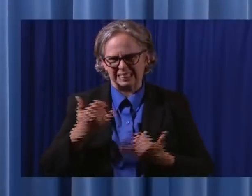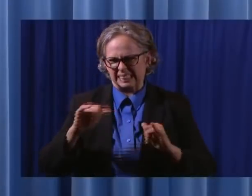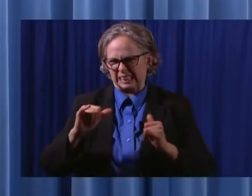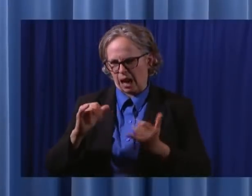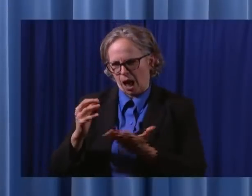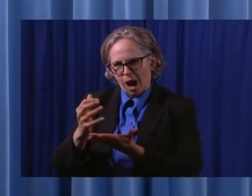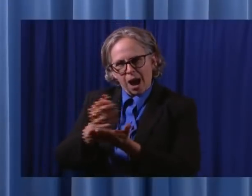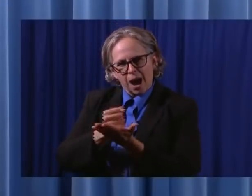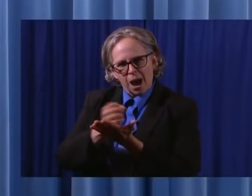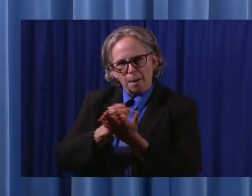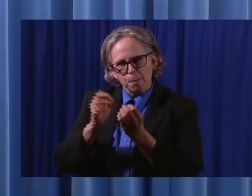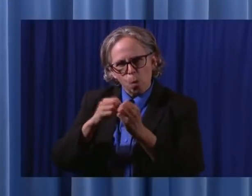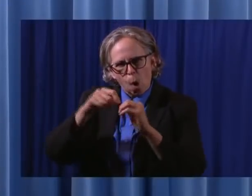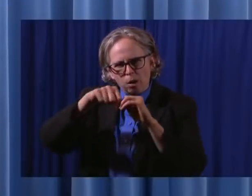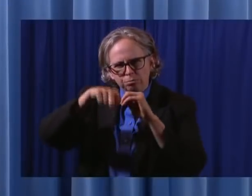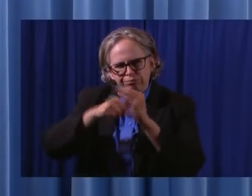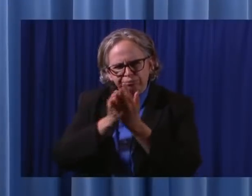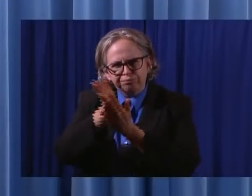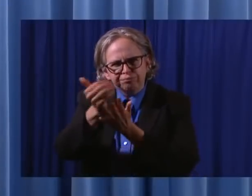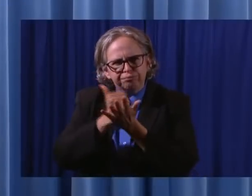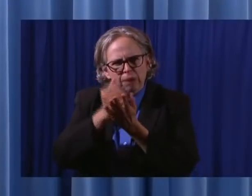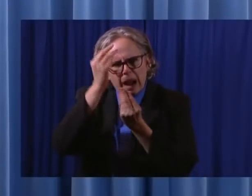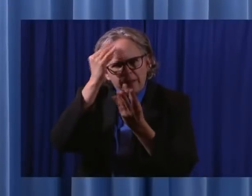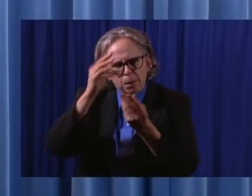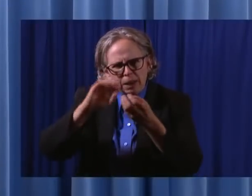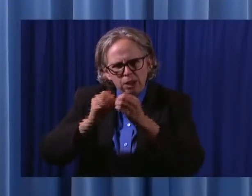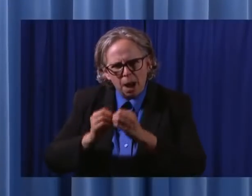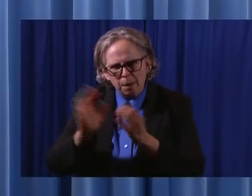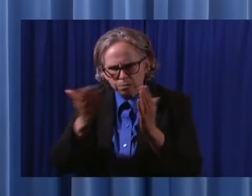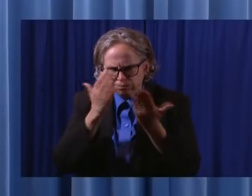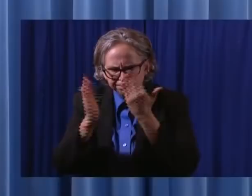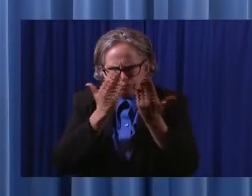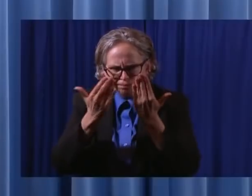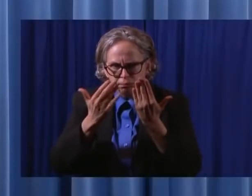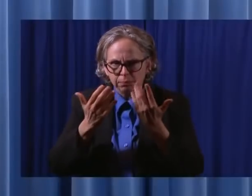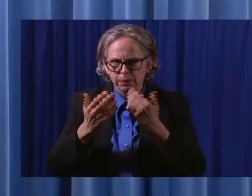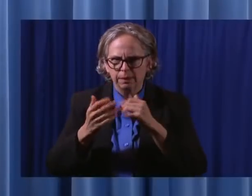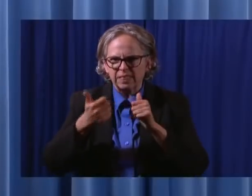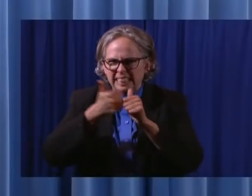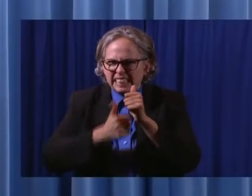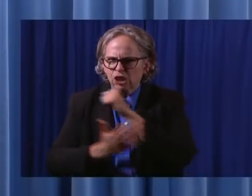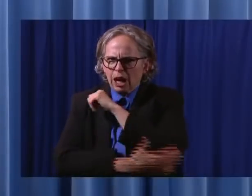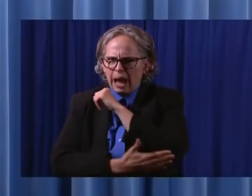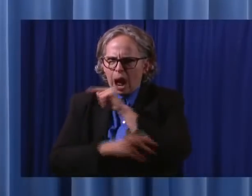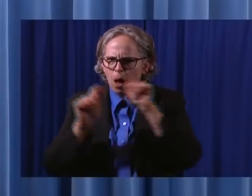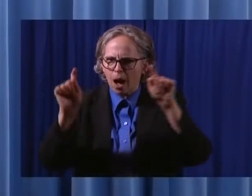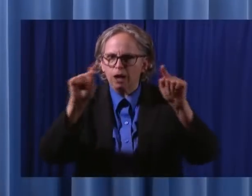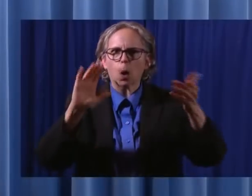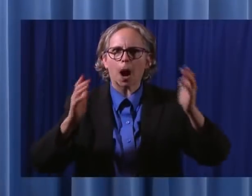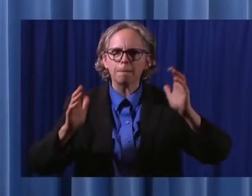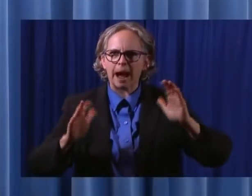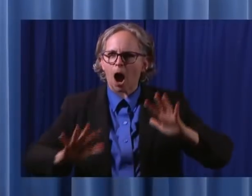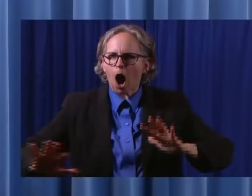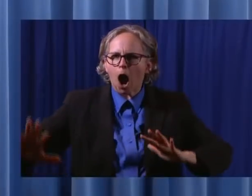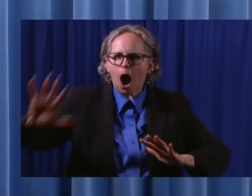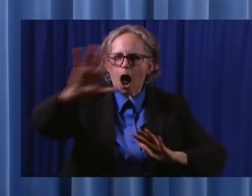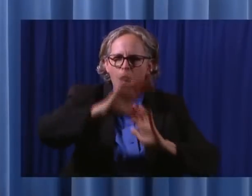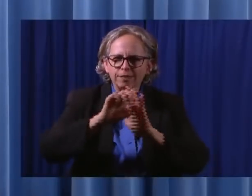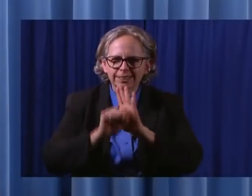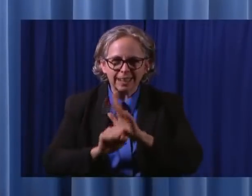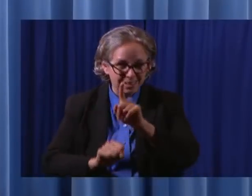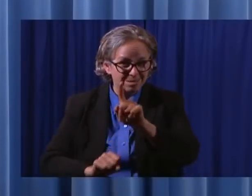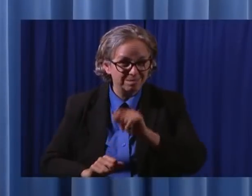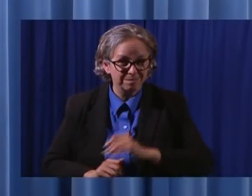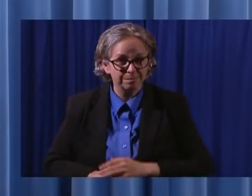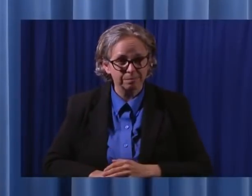Thursday of what we're seeing with all the counties, and kind of give you an outline of that. As far as the